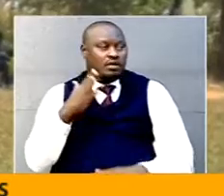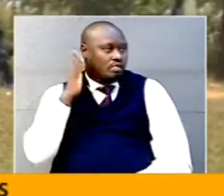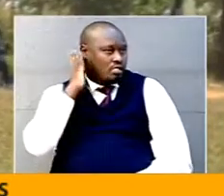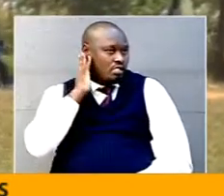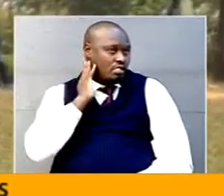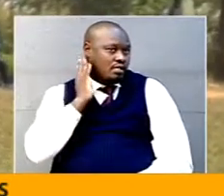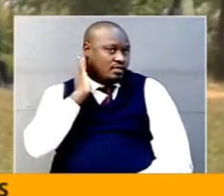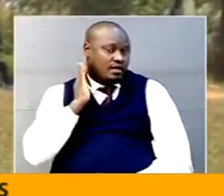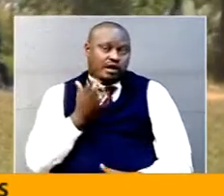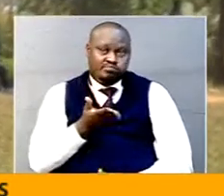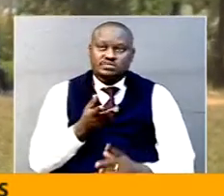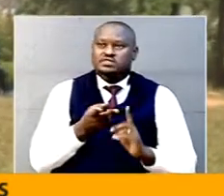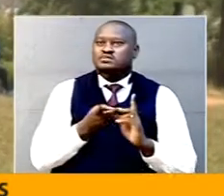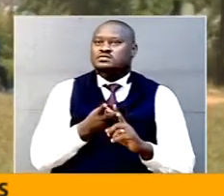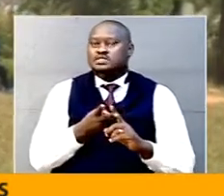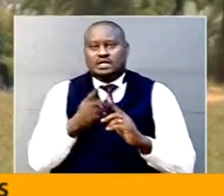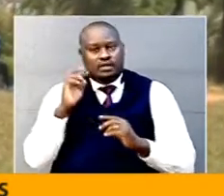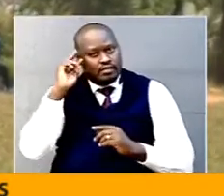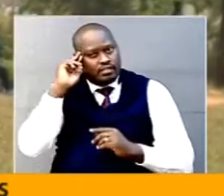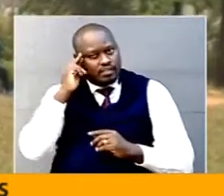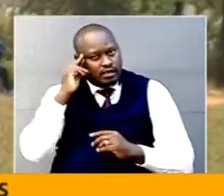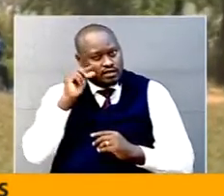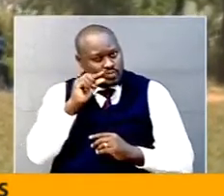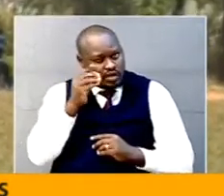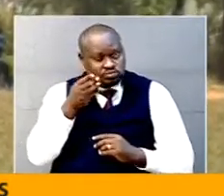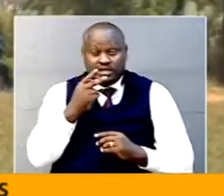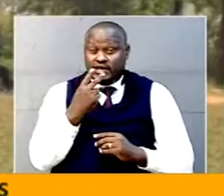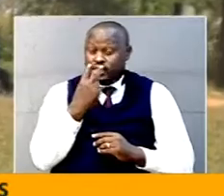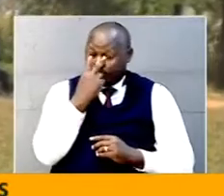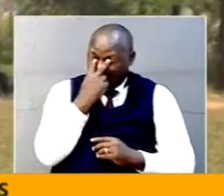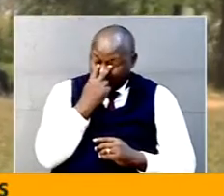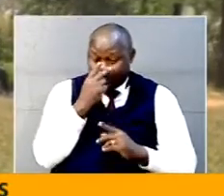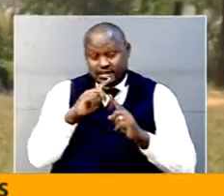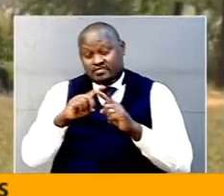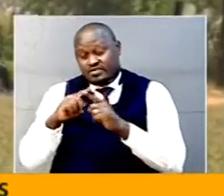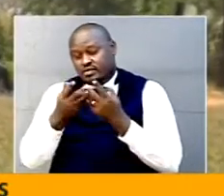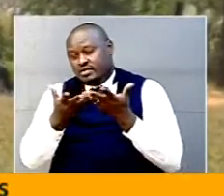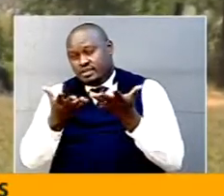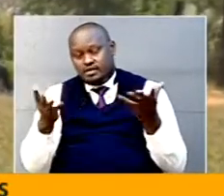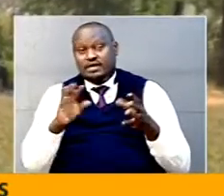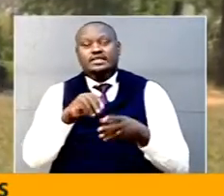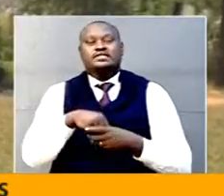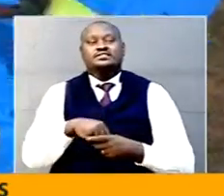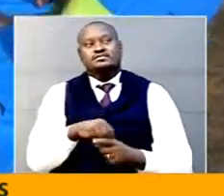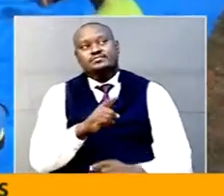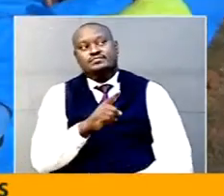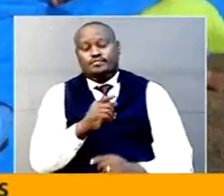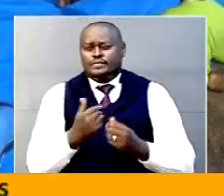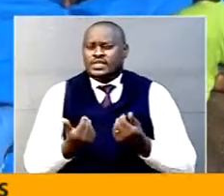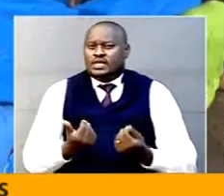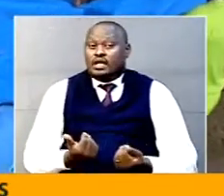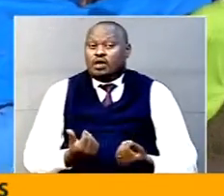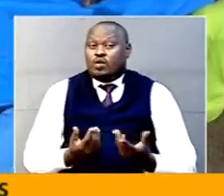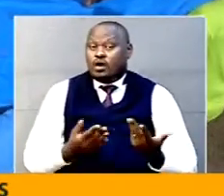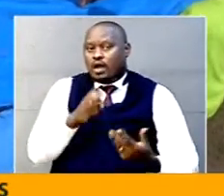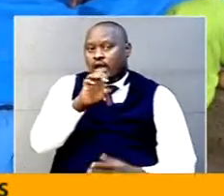cord injuries, traumatic brain injury and visual impairments and other related disabilities. Currently, David